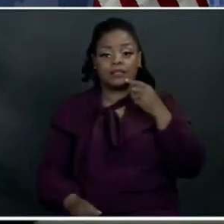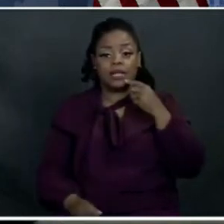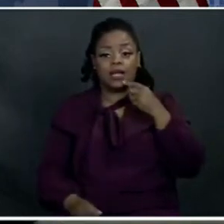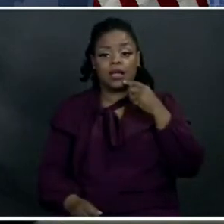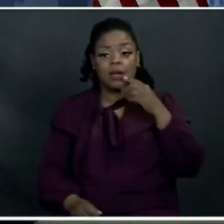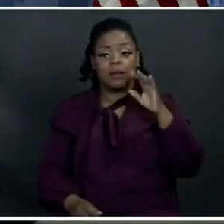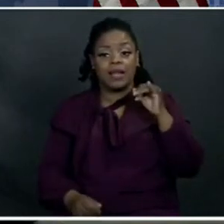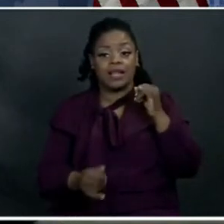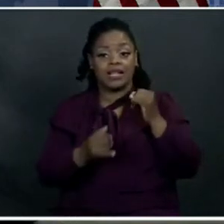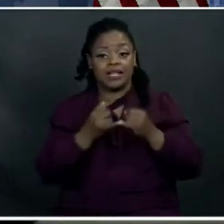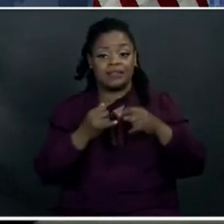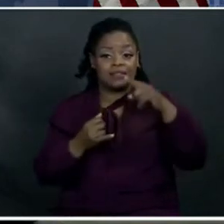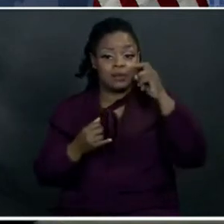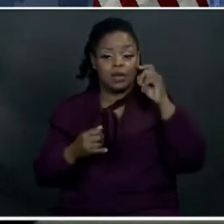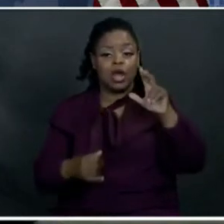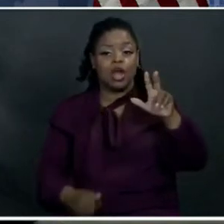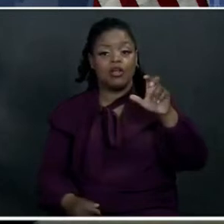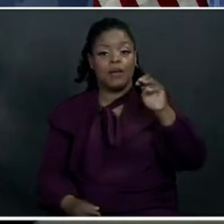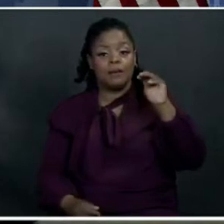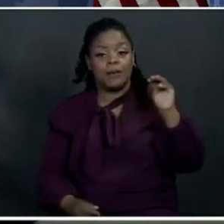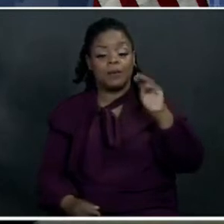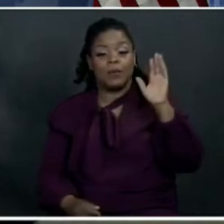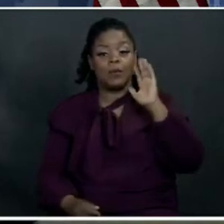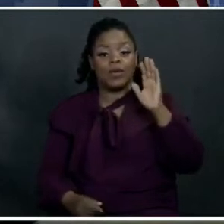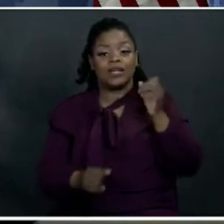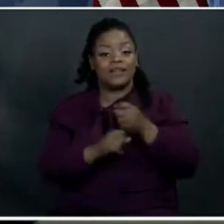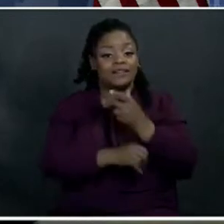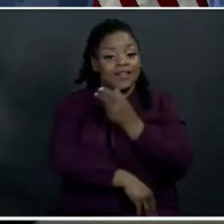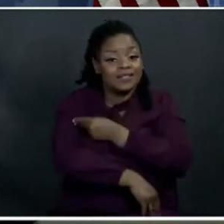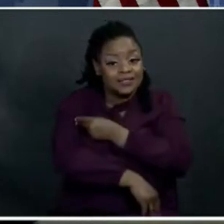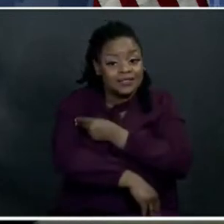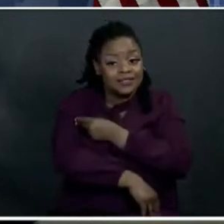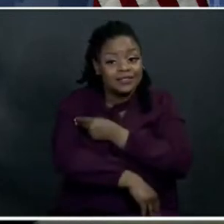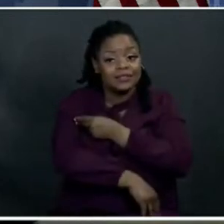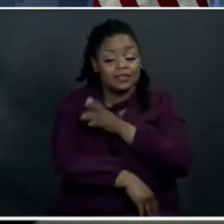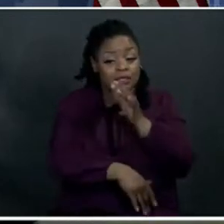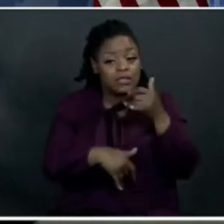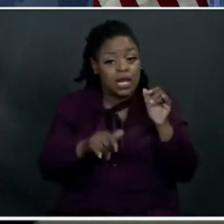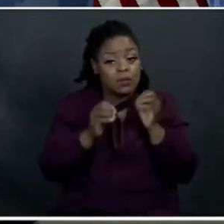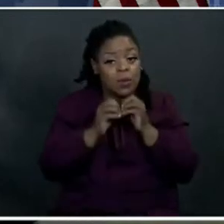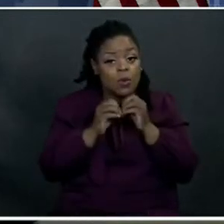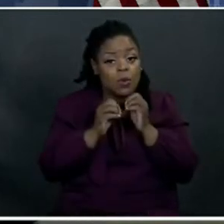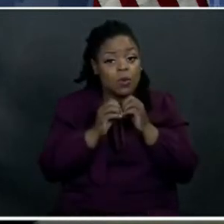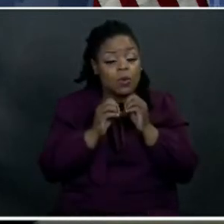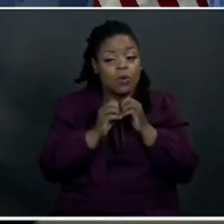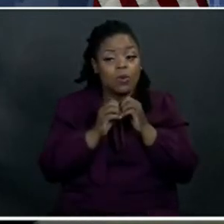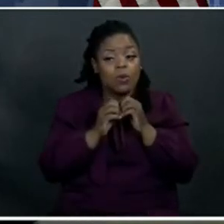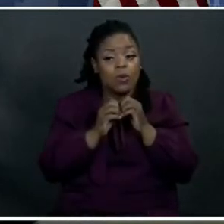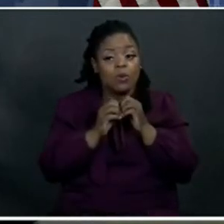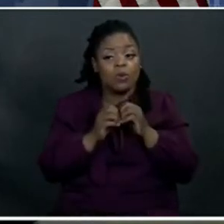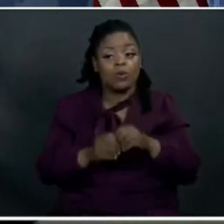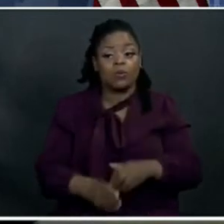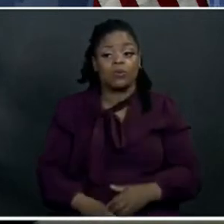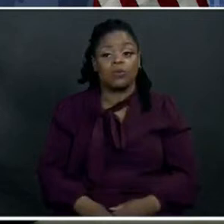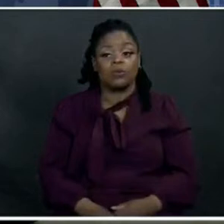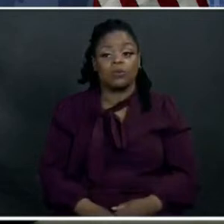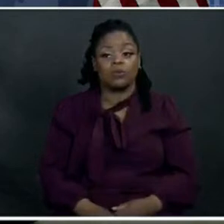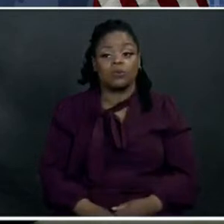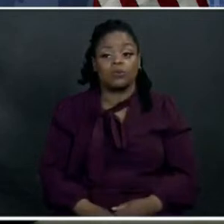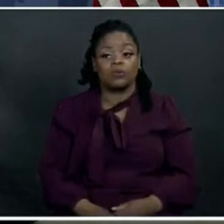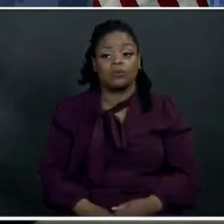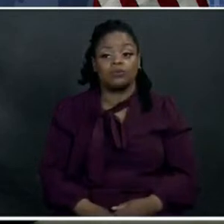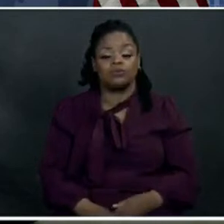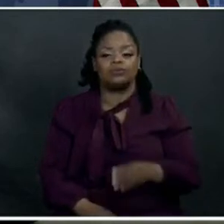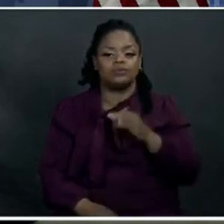people would be vaccinated. Is that still your expectation? And then can you speak to some of the concerns that